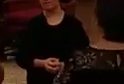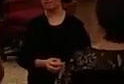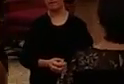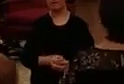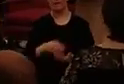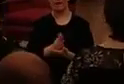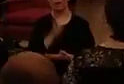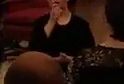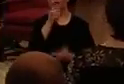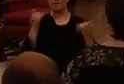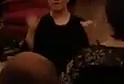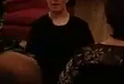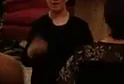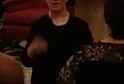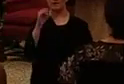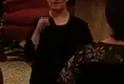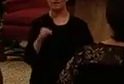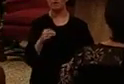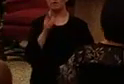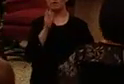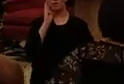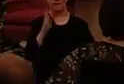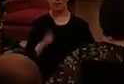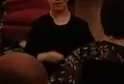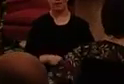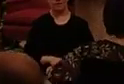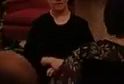Are you going to let who you are now define who you're going to be?